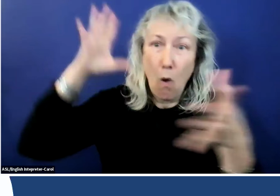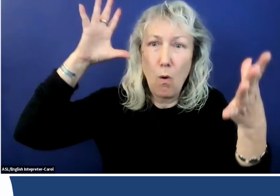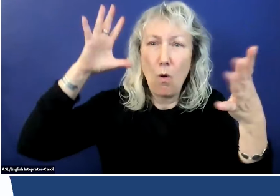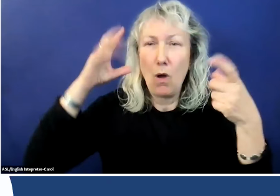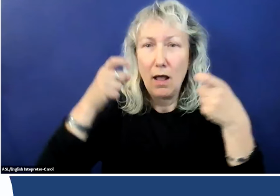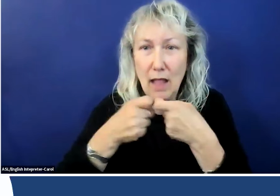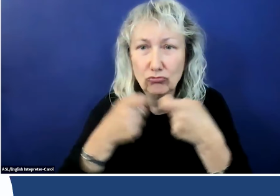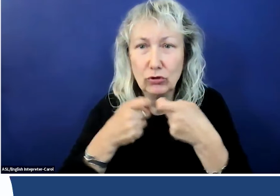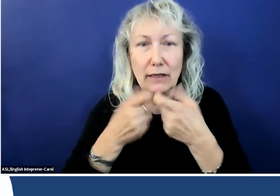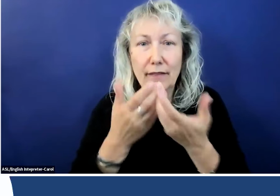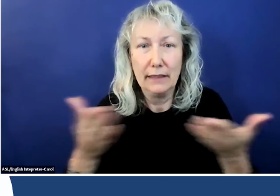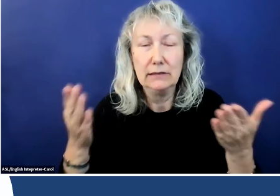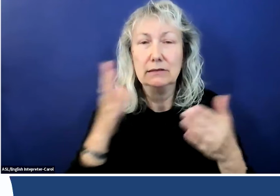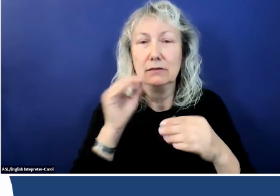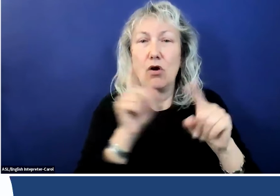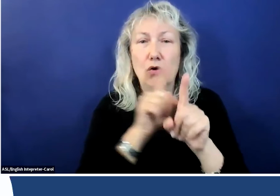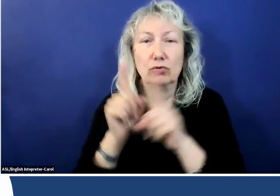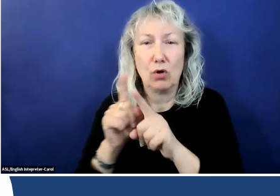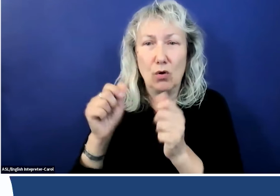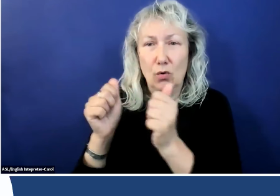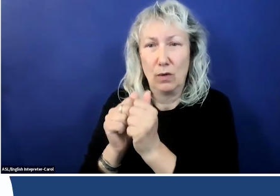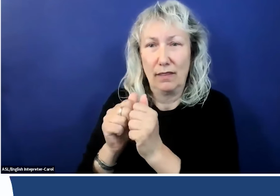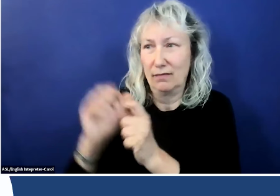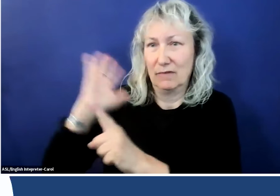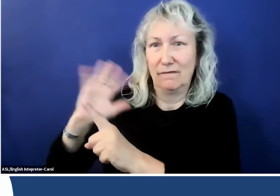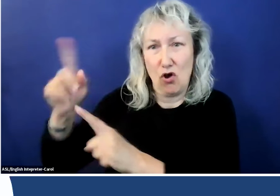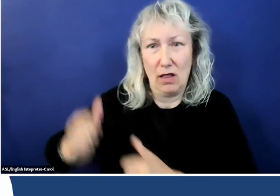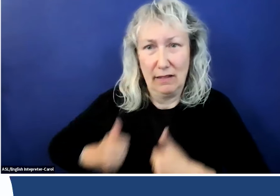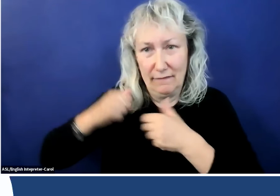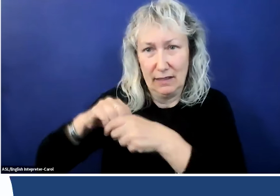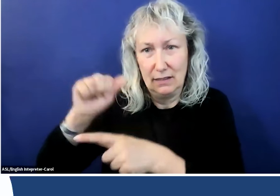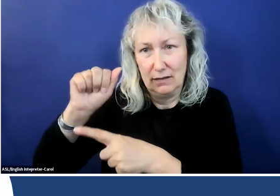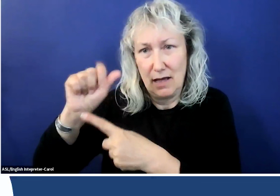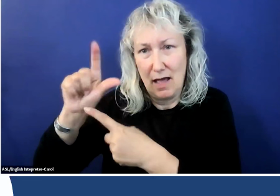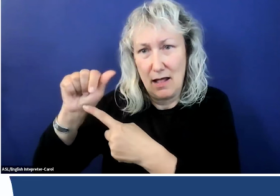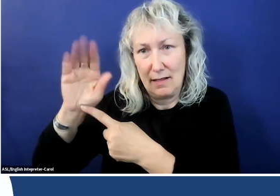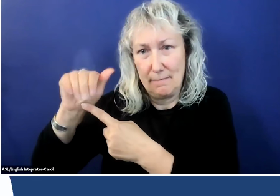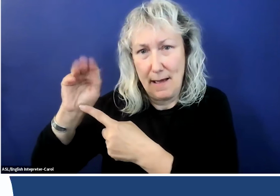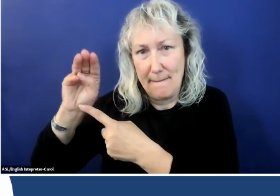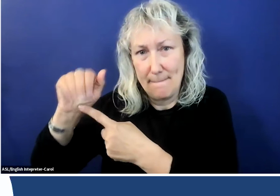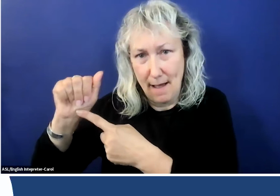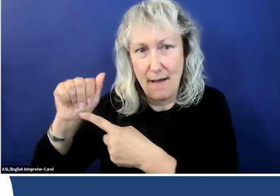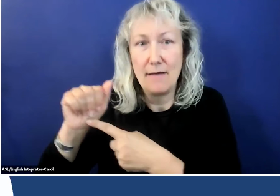Alabama, has shaped her commitment to healthcare resilience and patient safety.